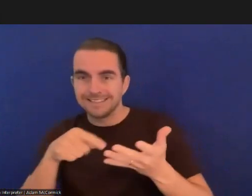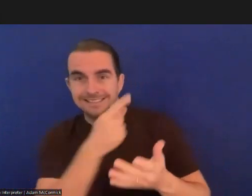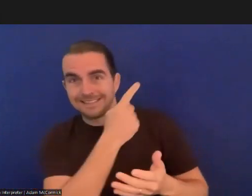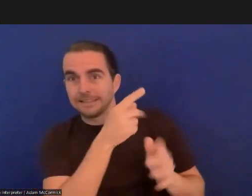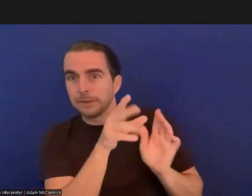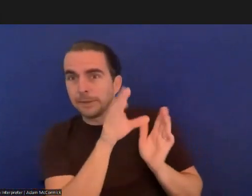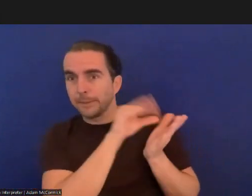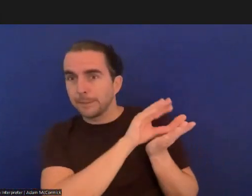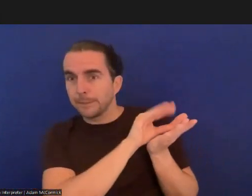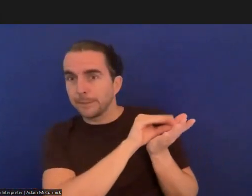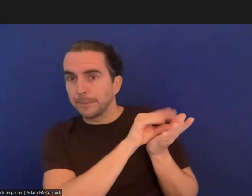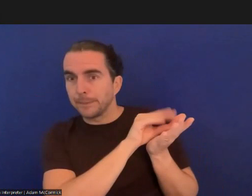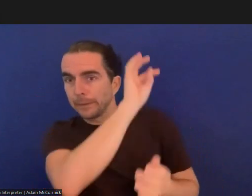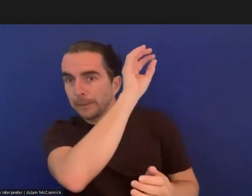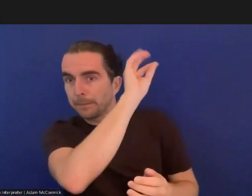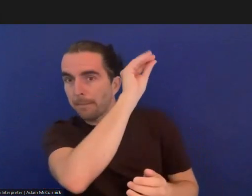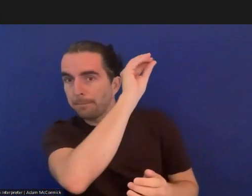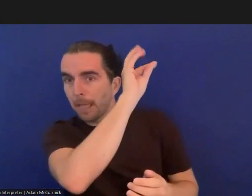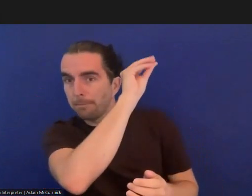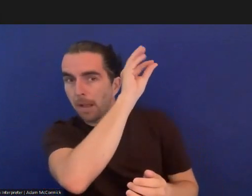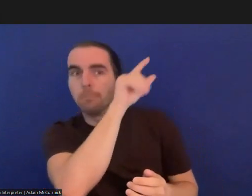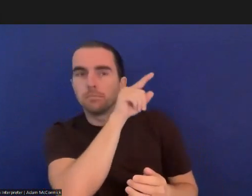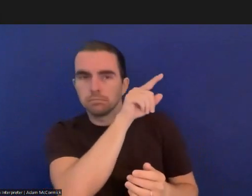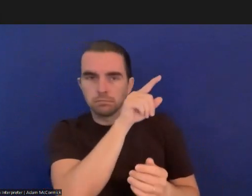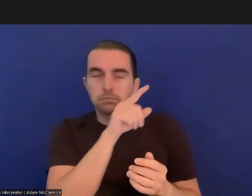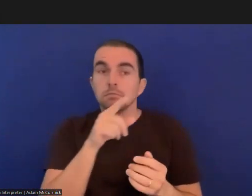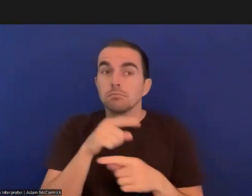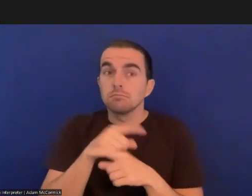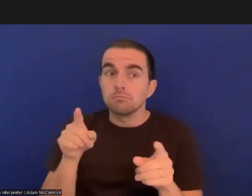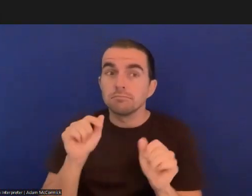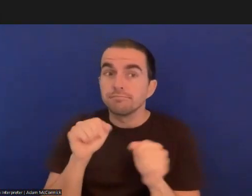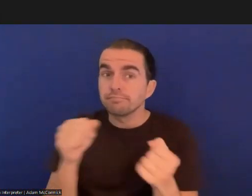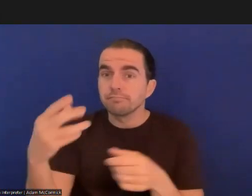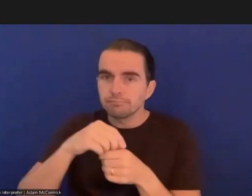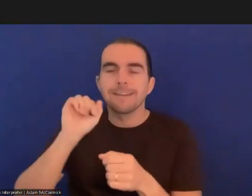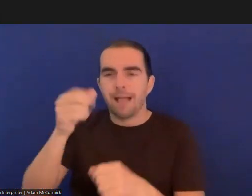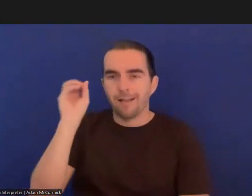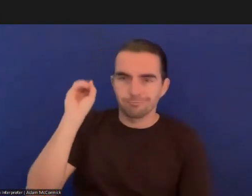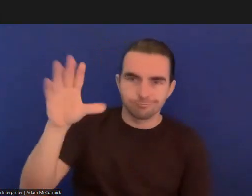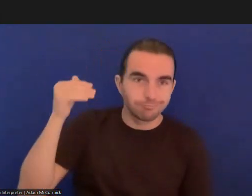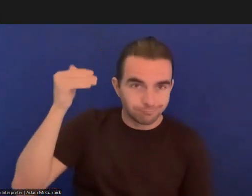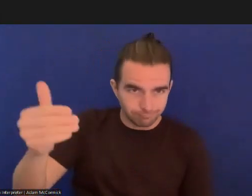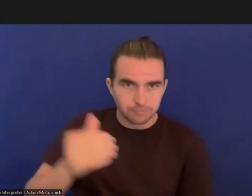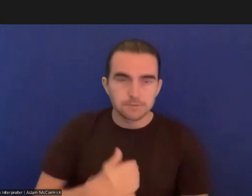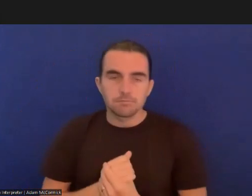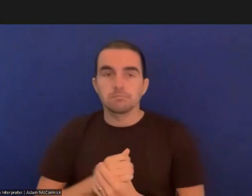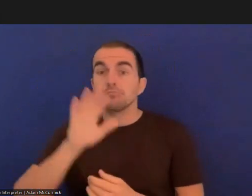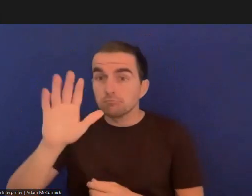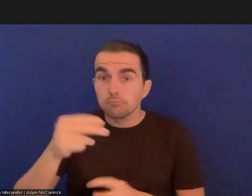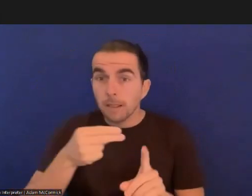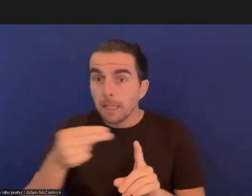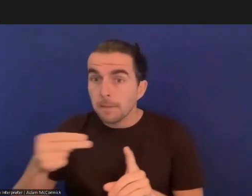If during the presentation you would like to ask any questions, please add them to the Q&A